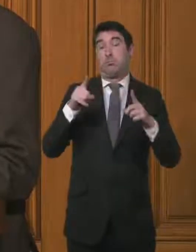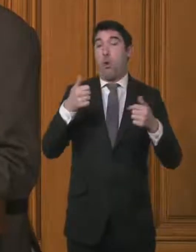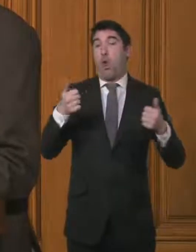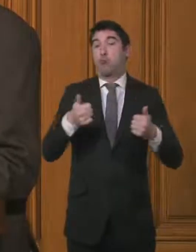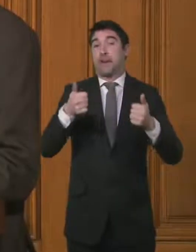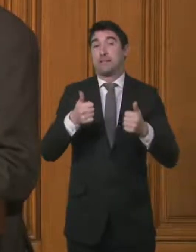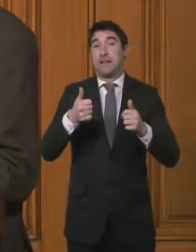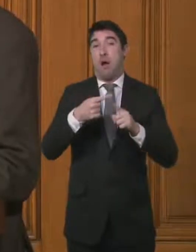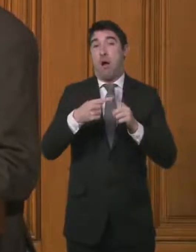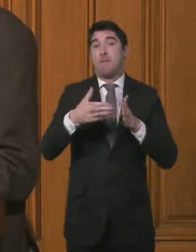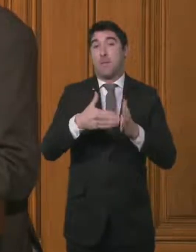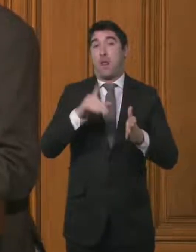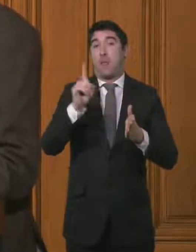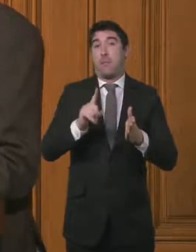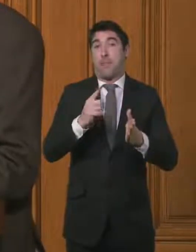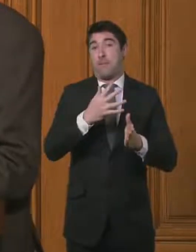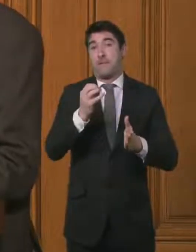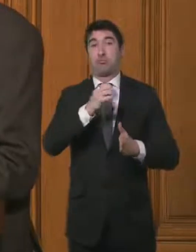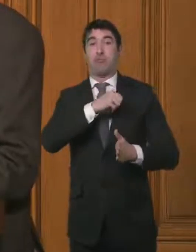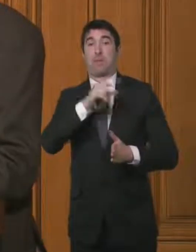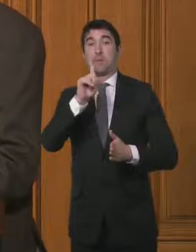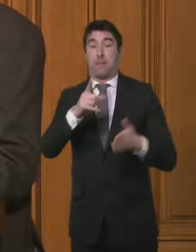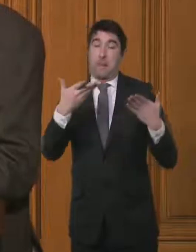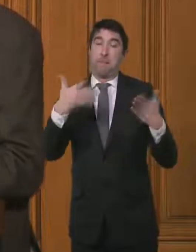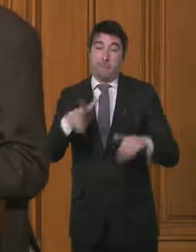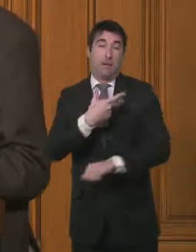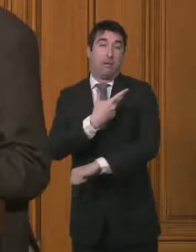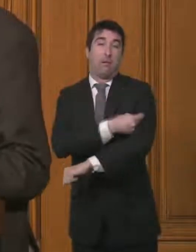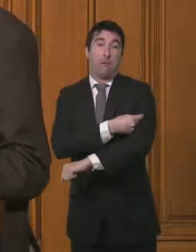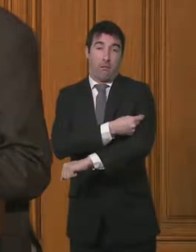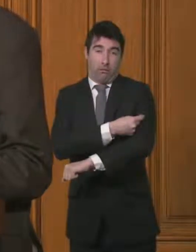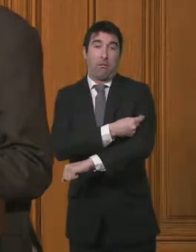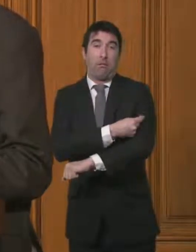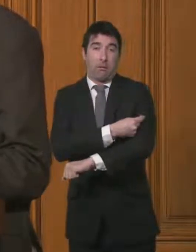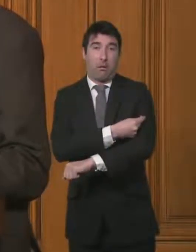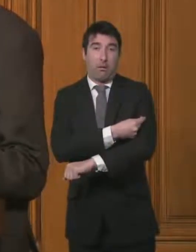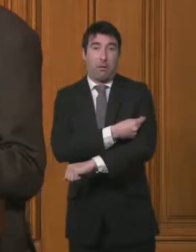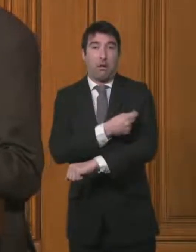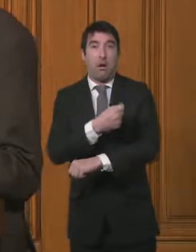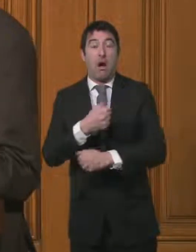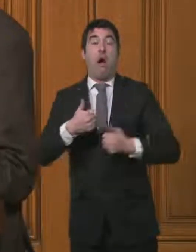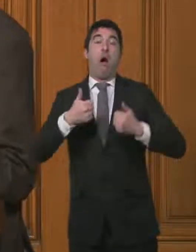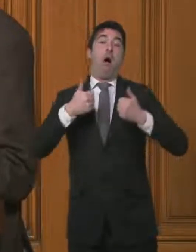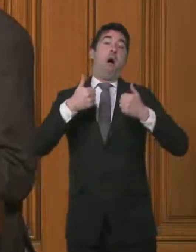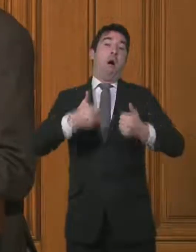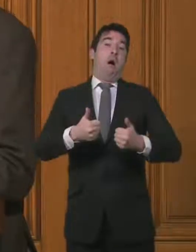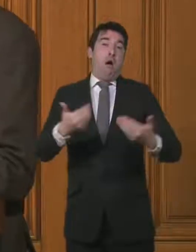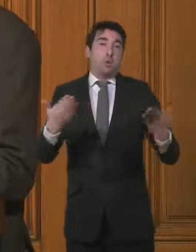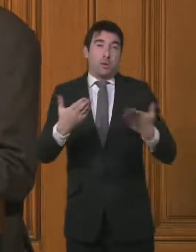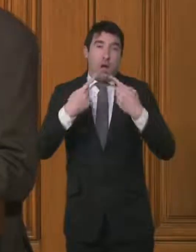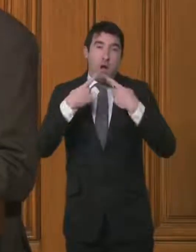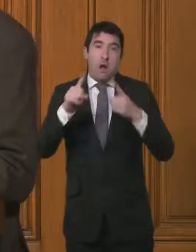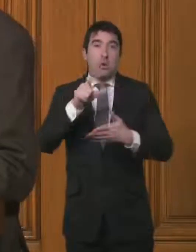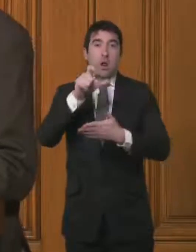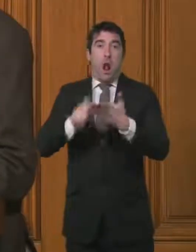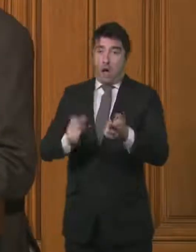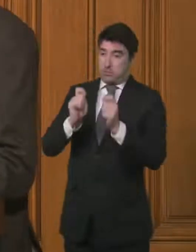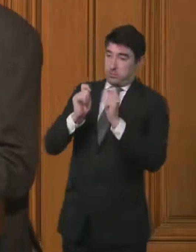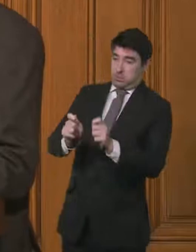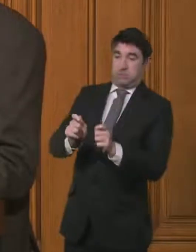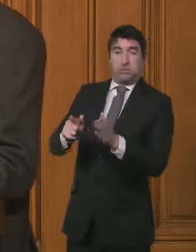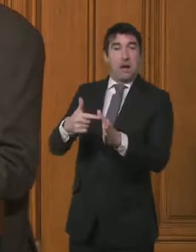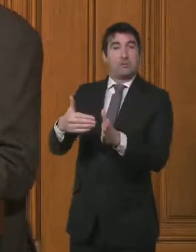good news that the AstraZeneca vaccine has been approved, and our intention is to start rolling that out through hospital